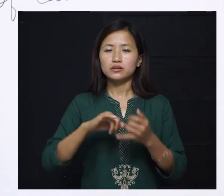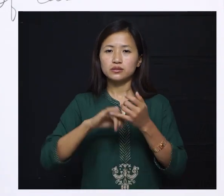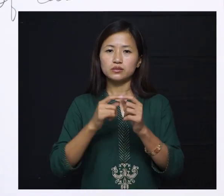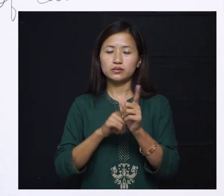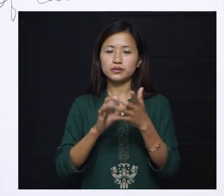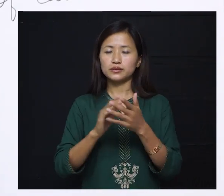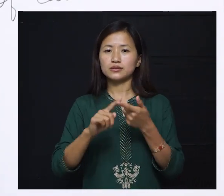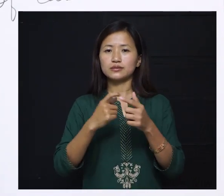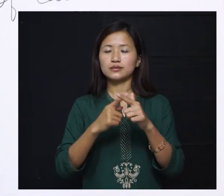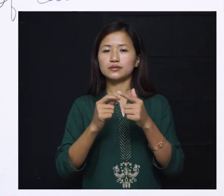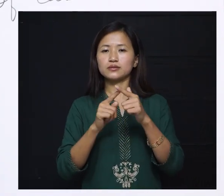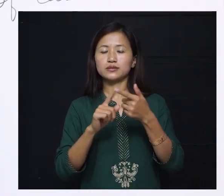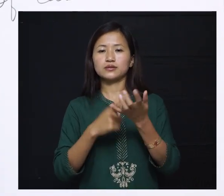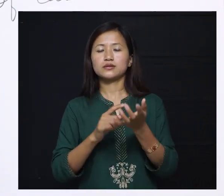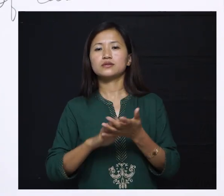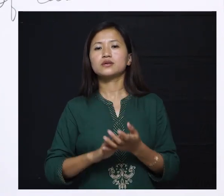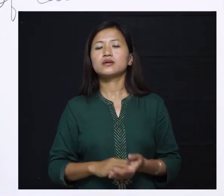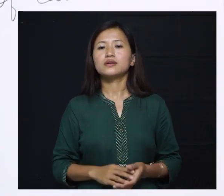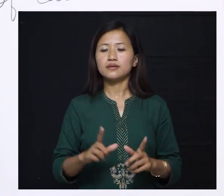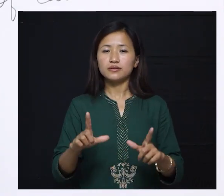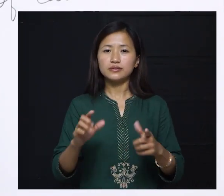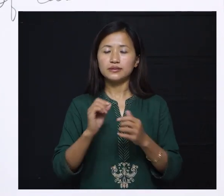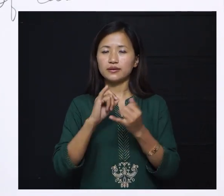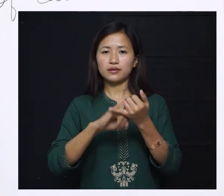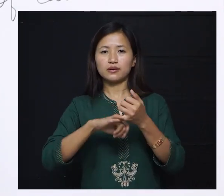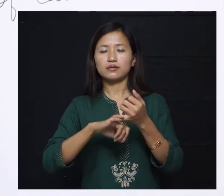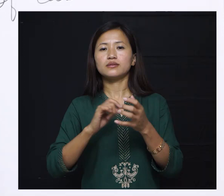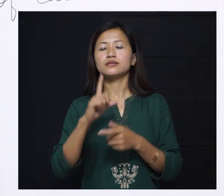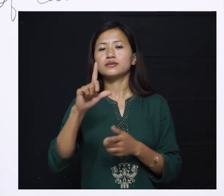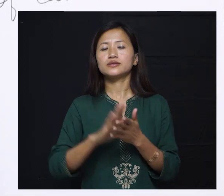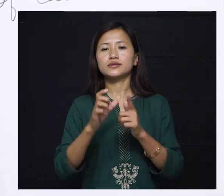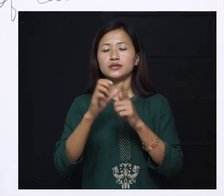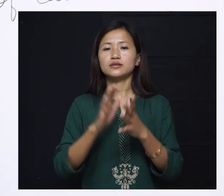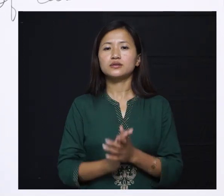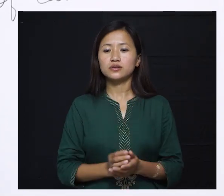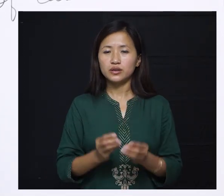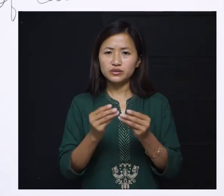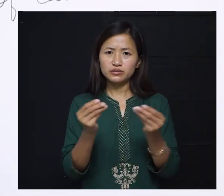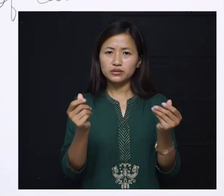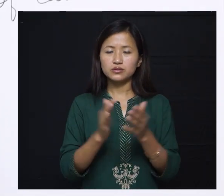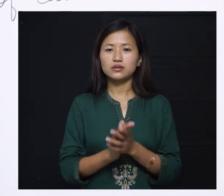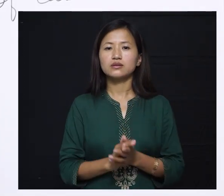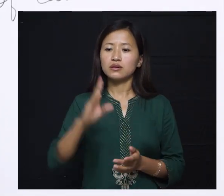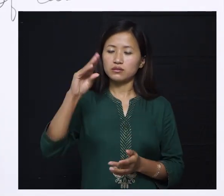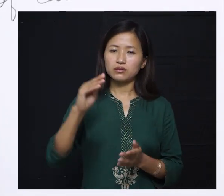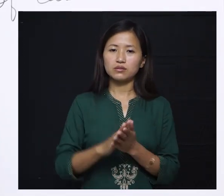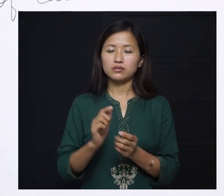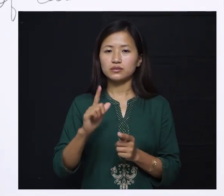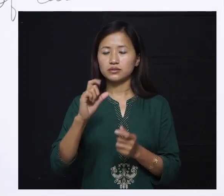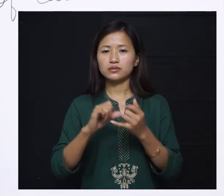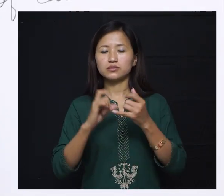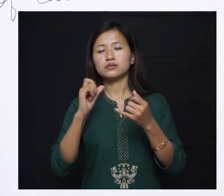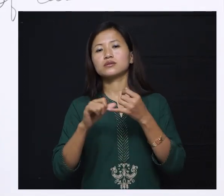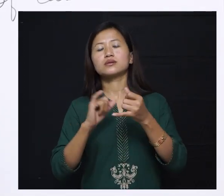Sultanate period was the slave dynasty, and many people were treated as those lower castes in the